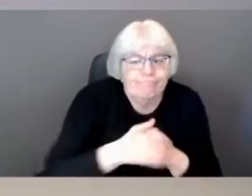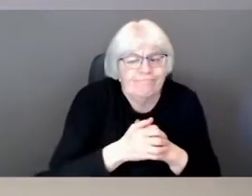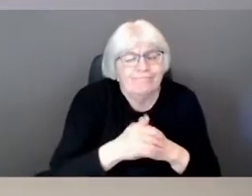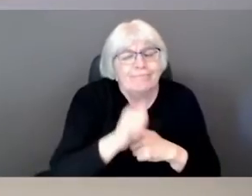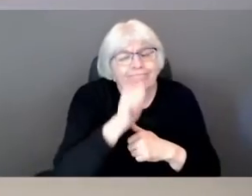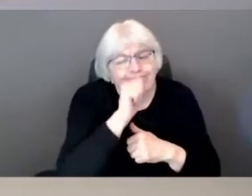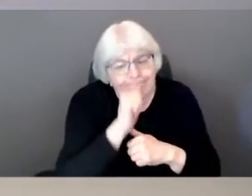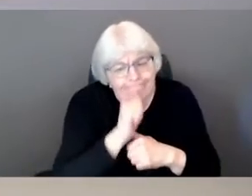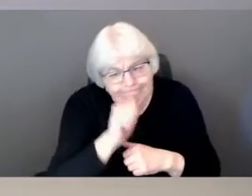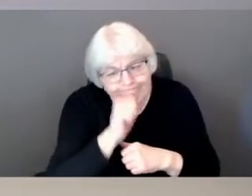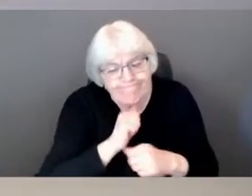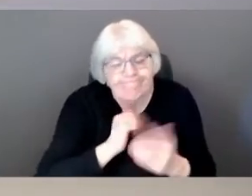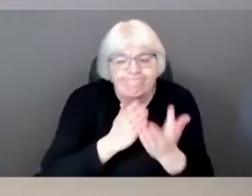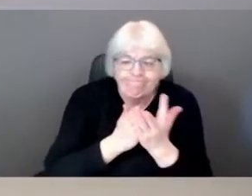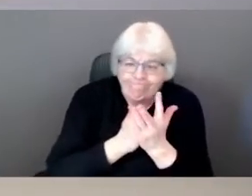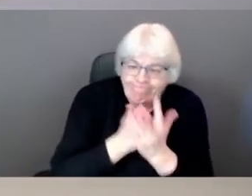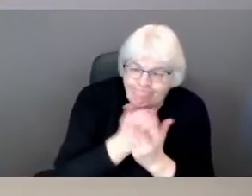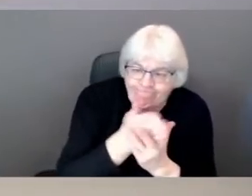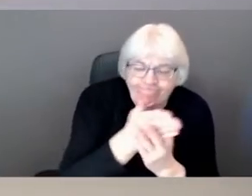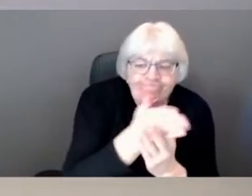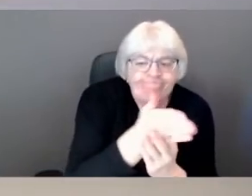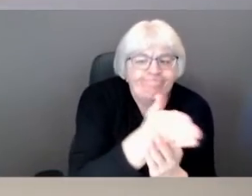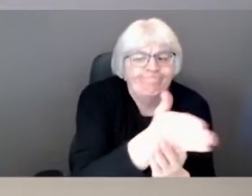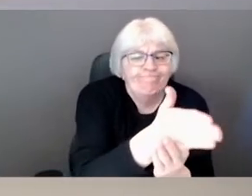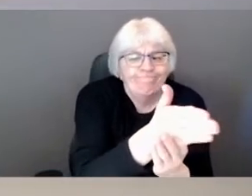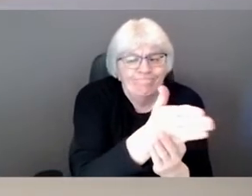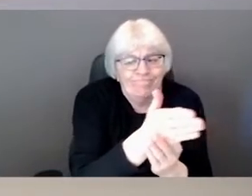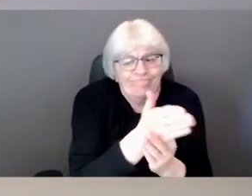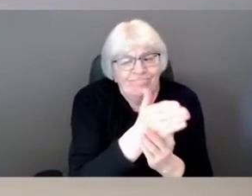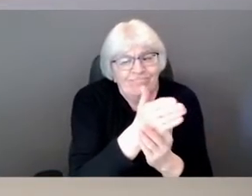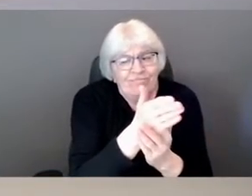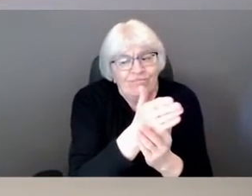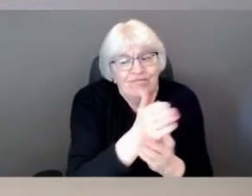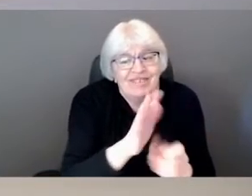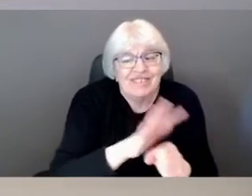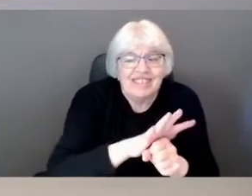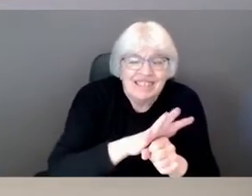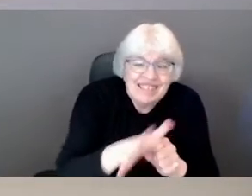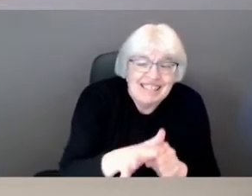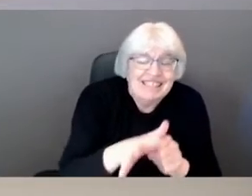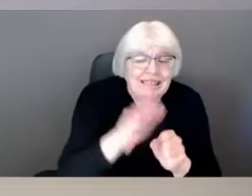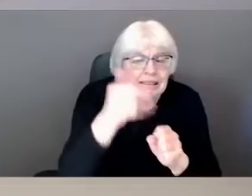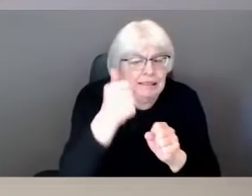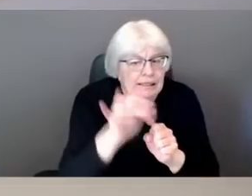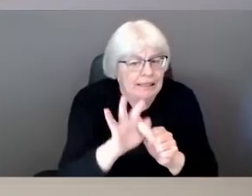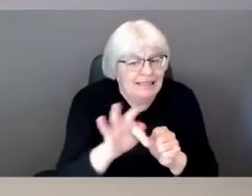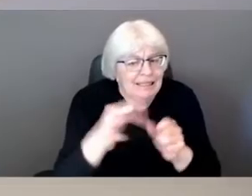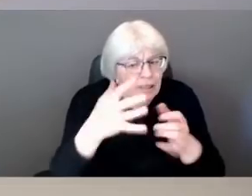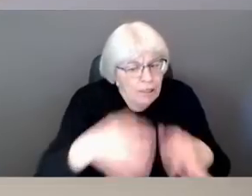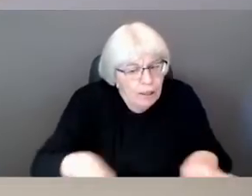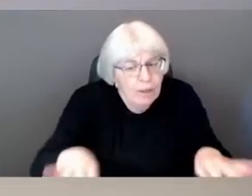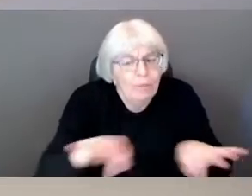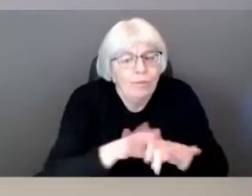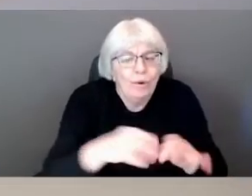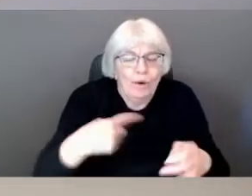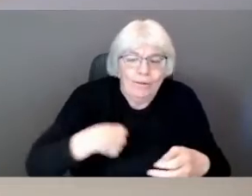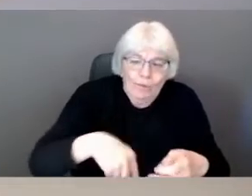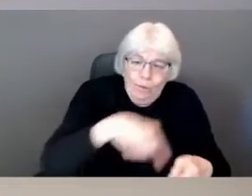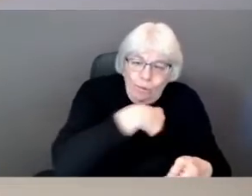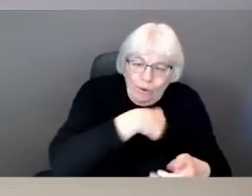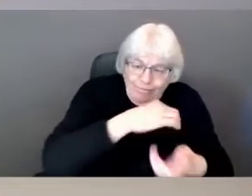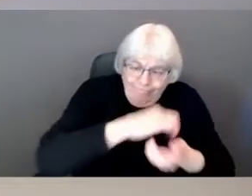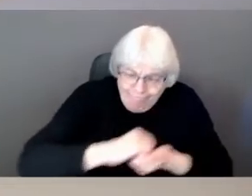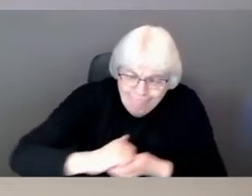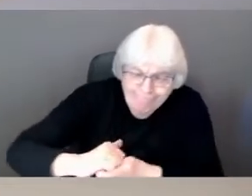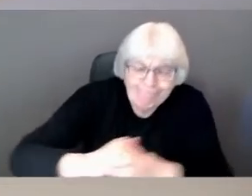painful journey of COVID-19, let us all together try to remember to be